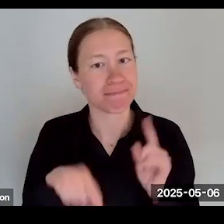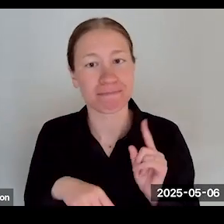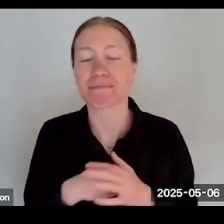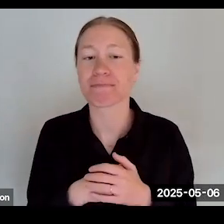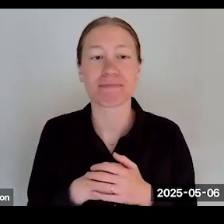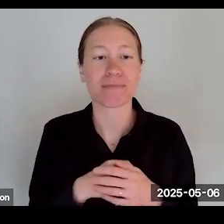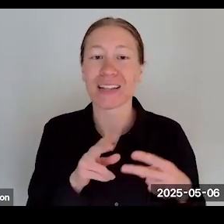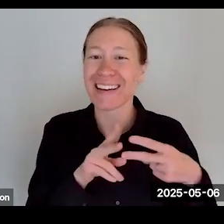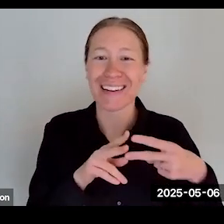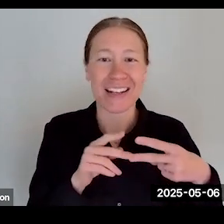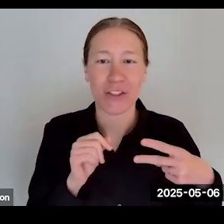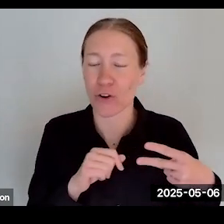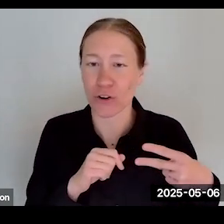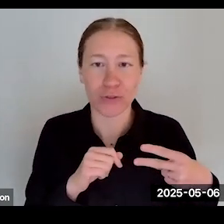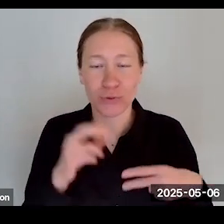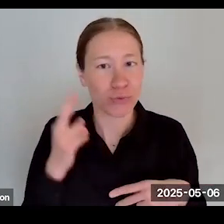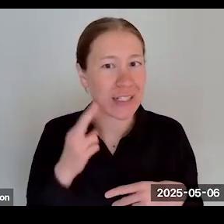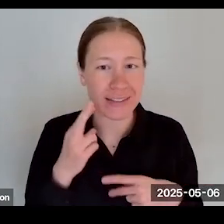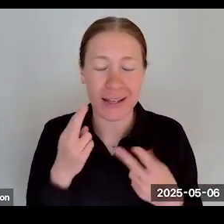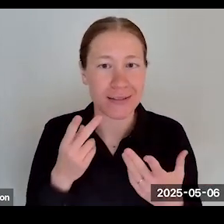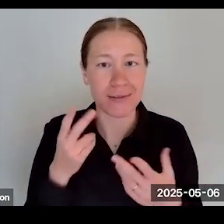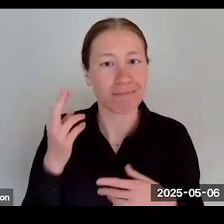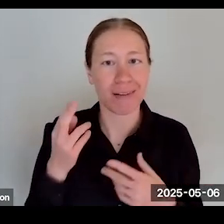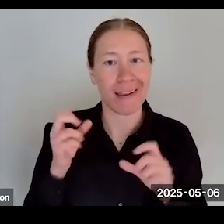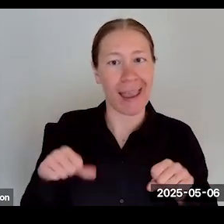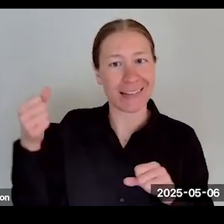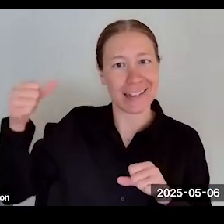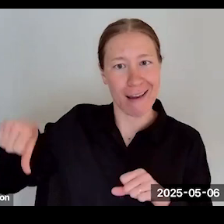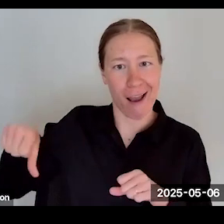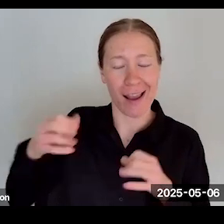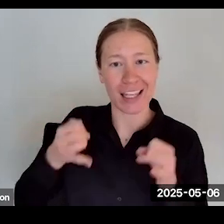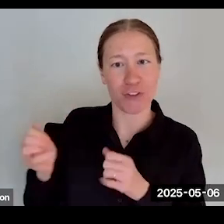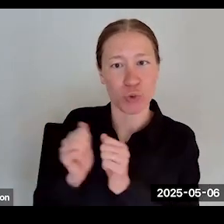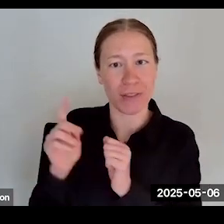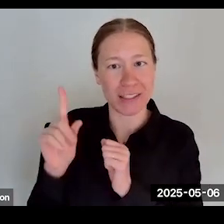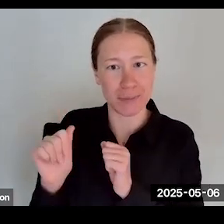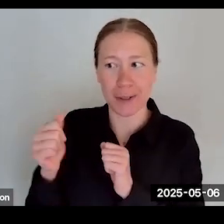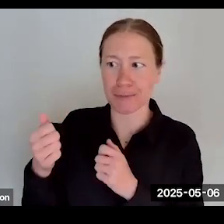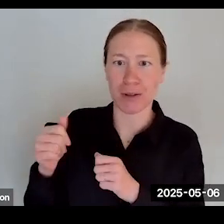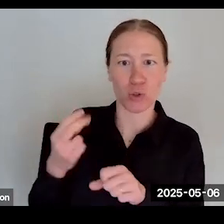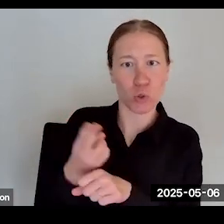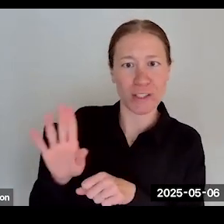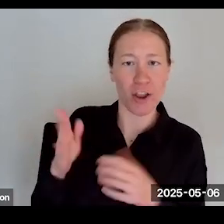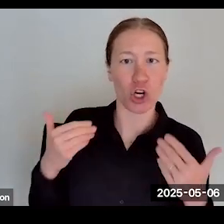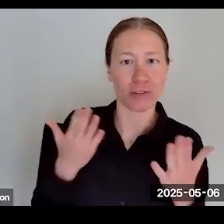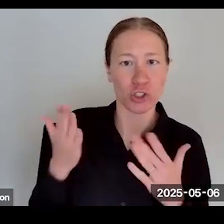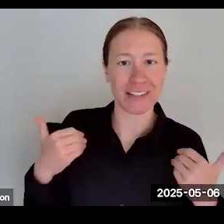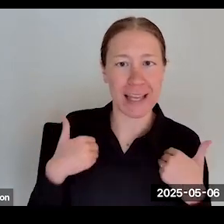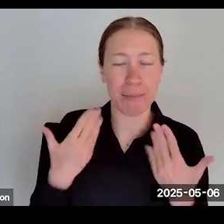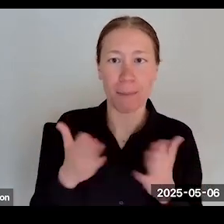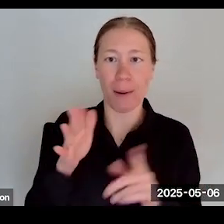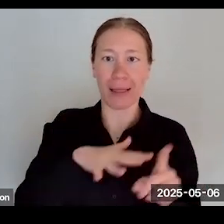these options is a reason to deny an individual with a disability the use of its service animal in public places or in the